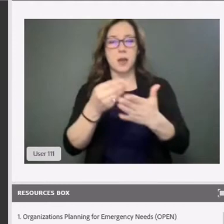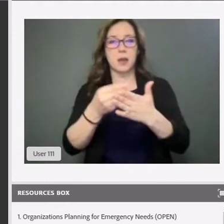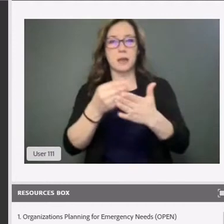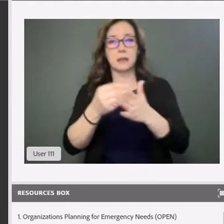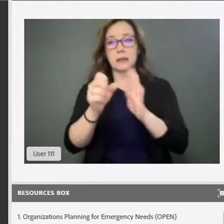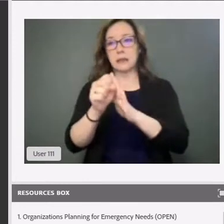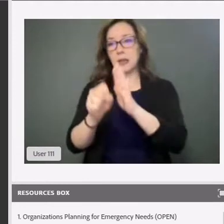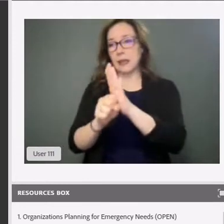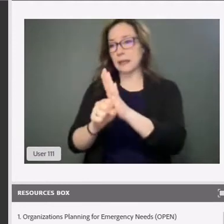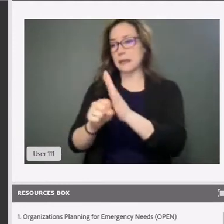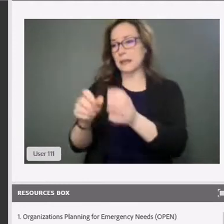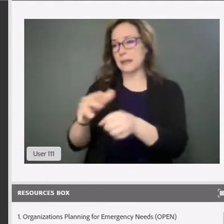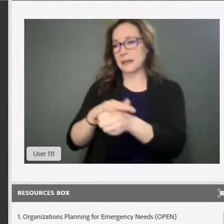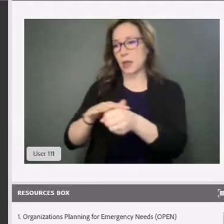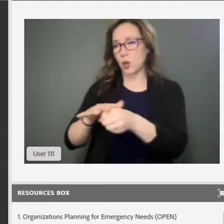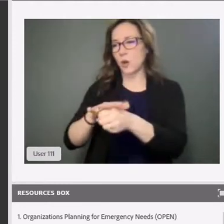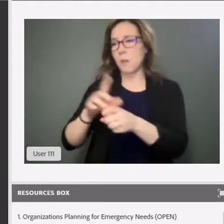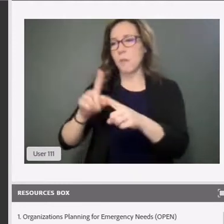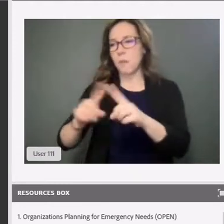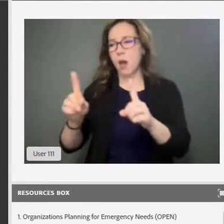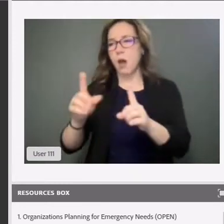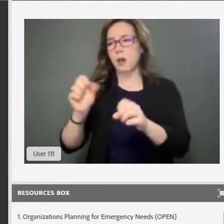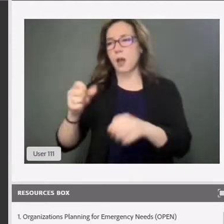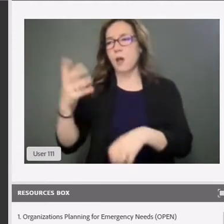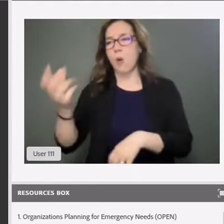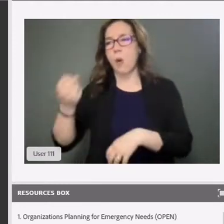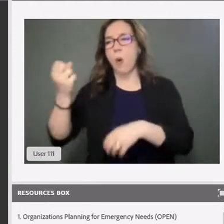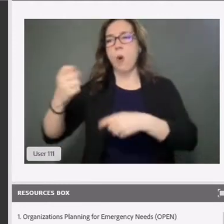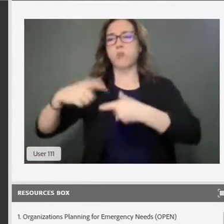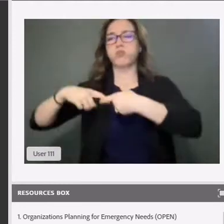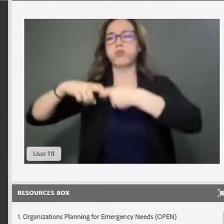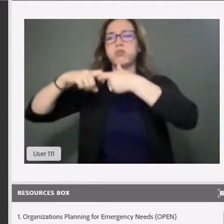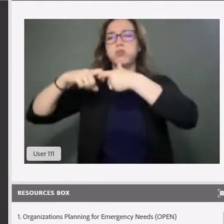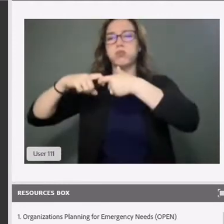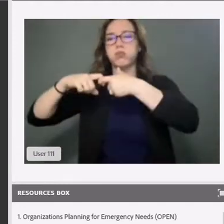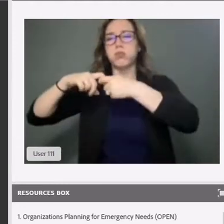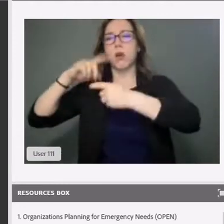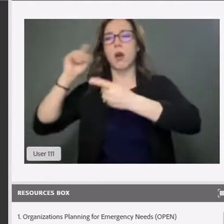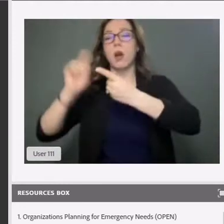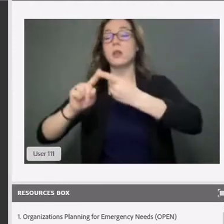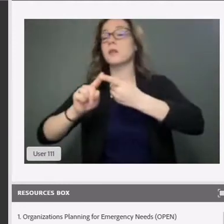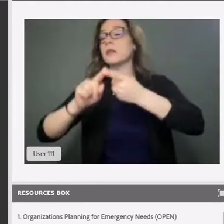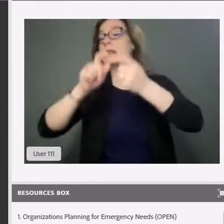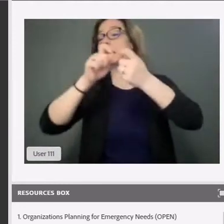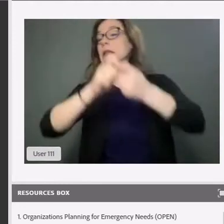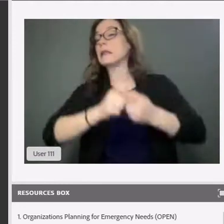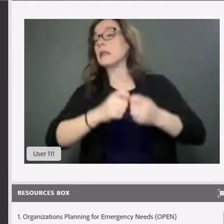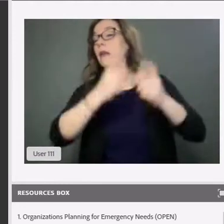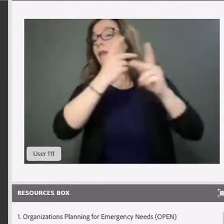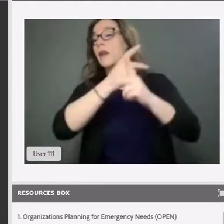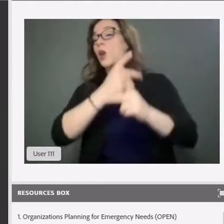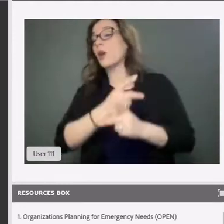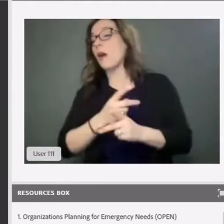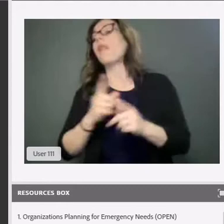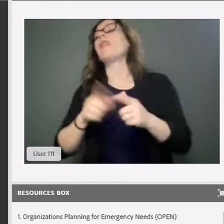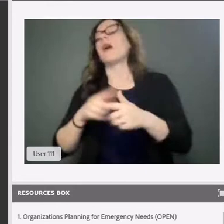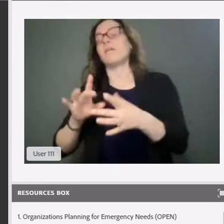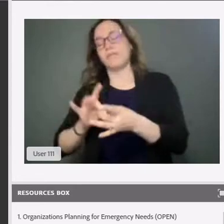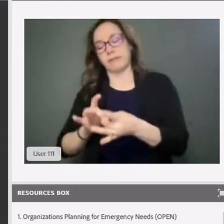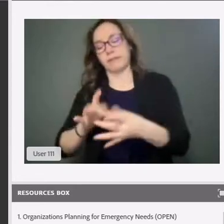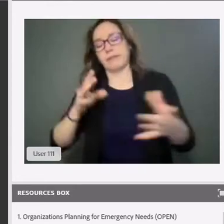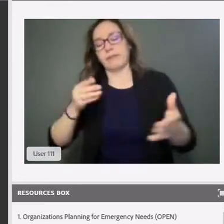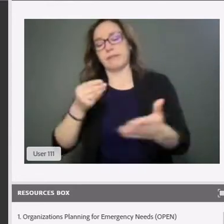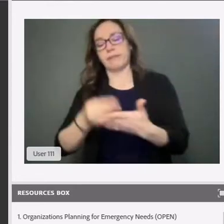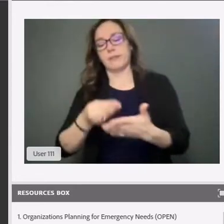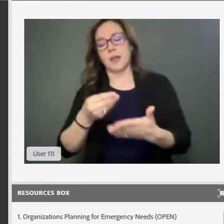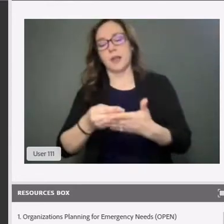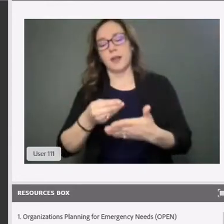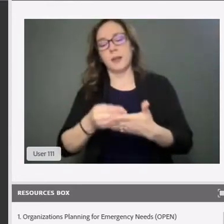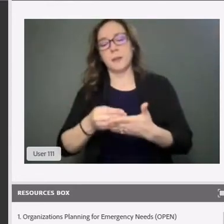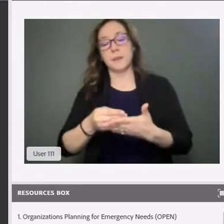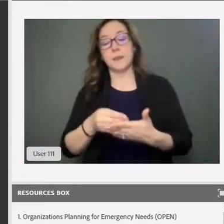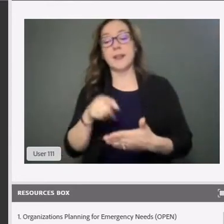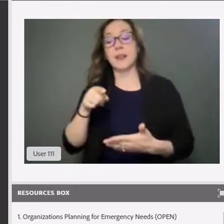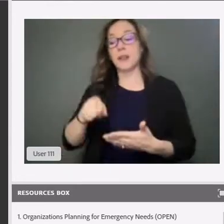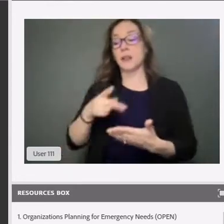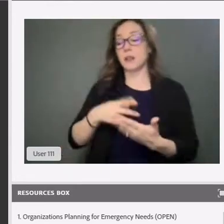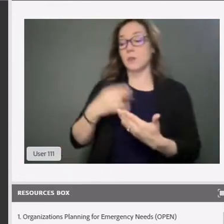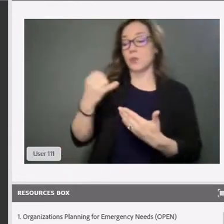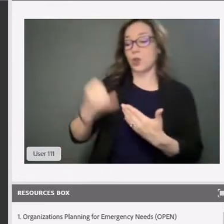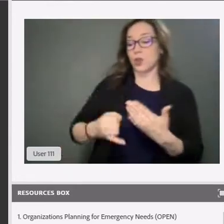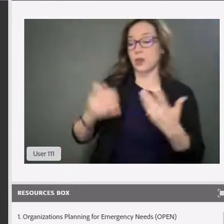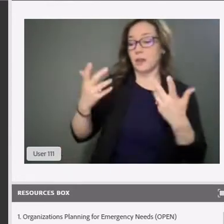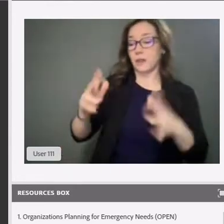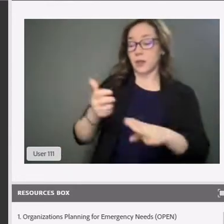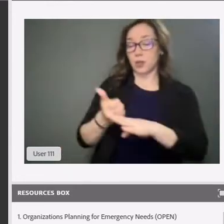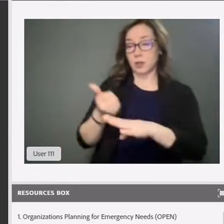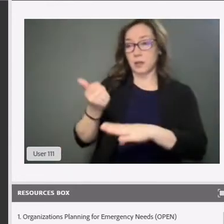can place them on hold until that project level detail is figured out and is identified. And for these projects, once they